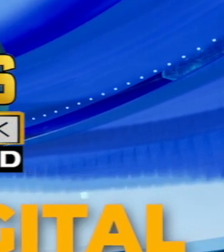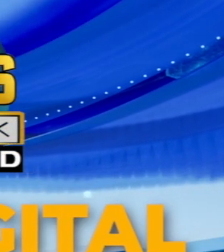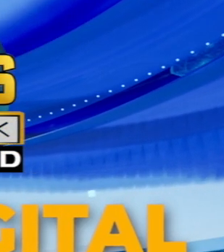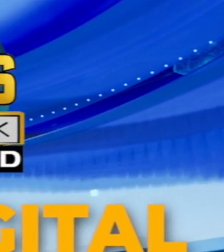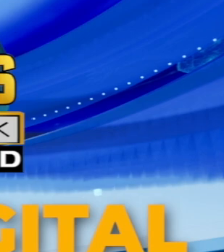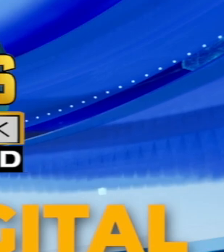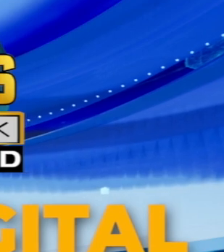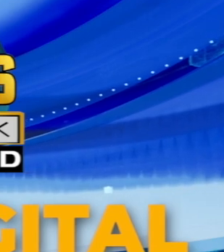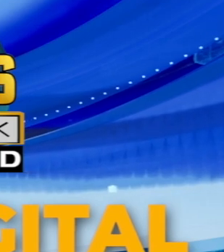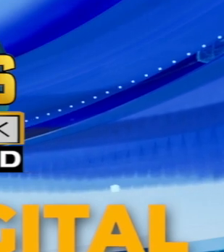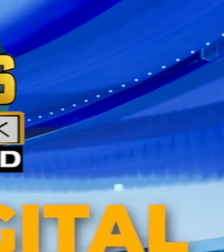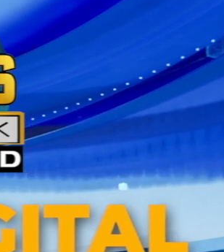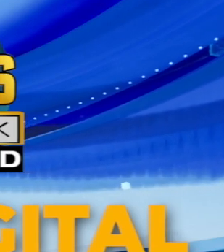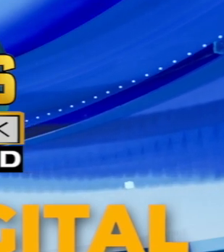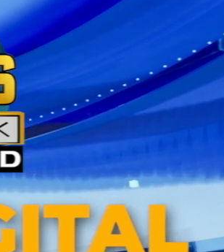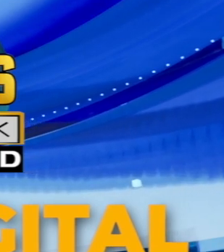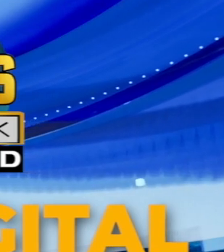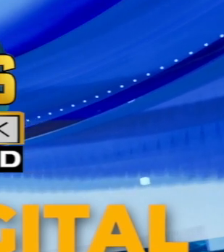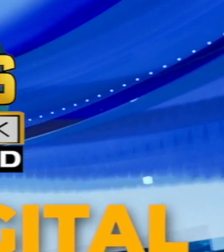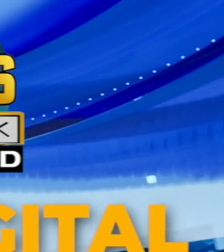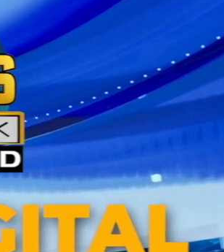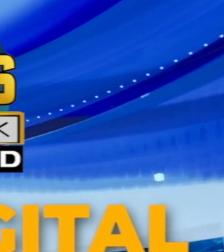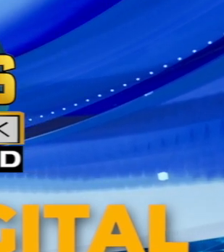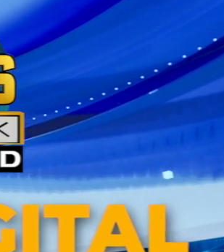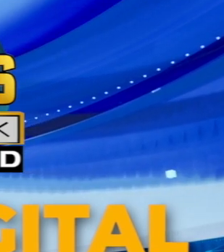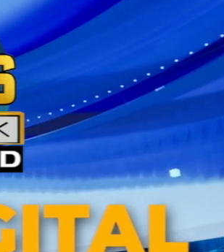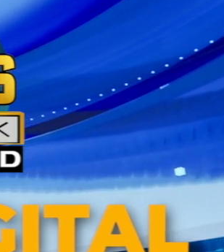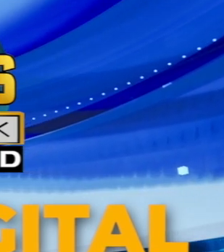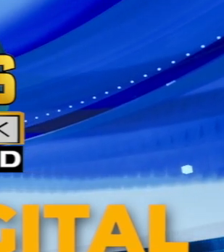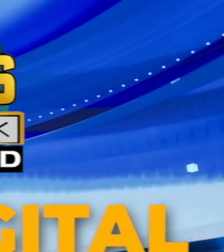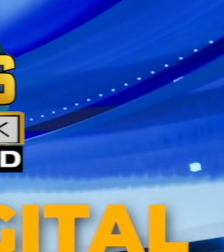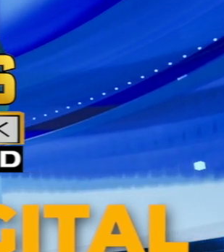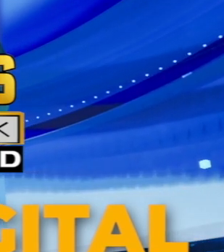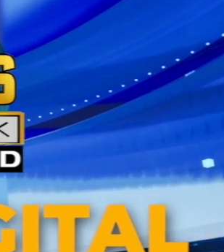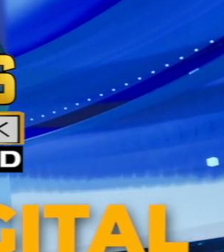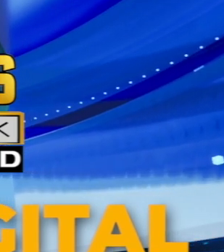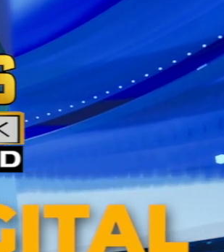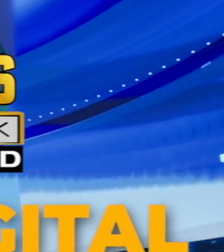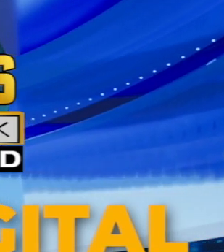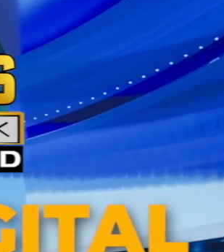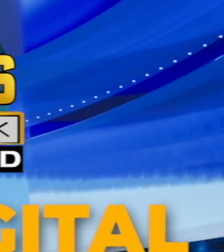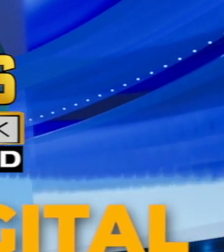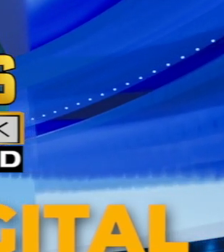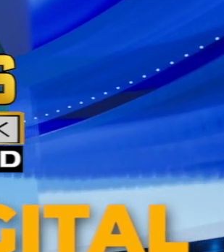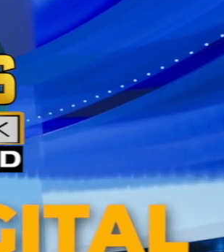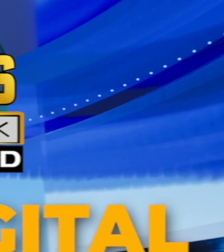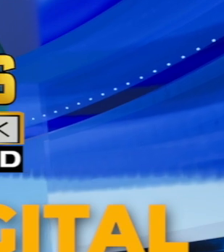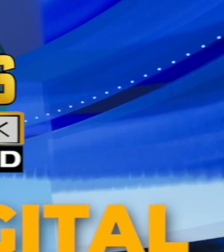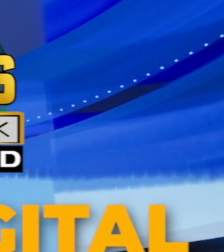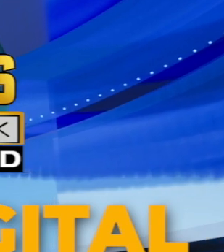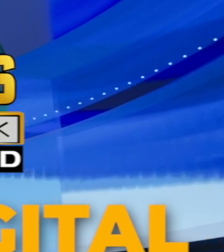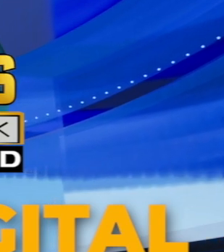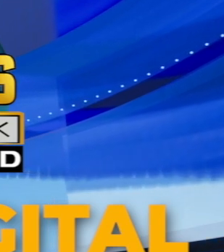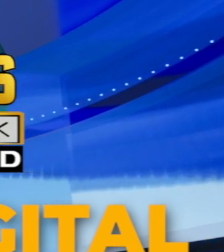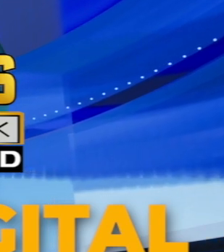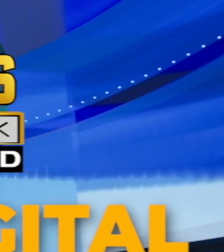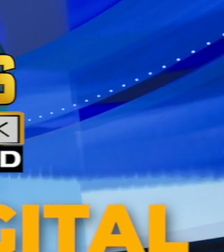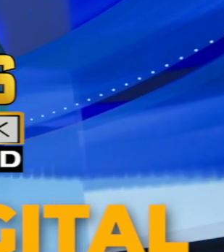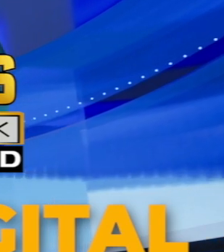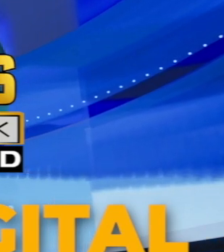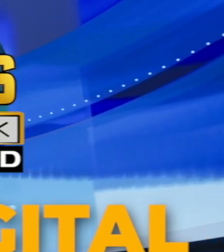$3,500. In case you missed the news or want to stay ahead, follow us at ZNS Digital on Facebook, Instagram, TikTok, or X.